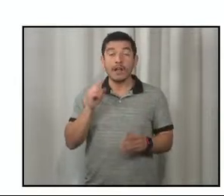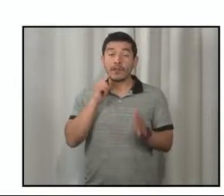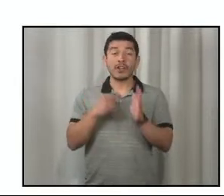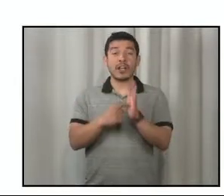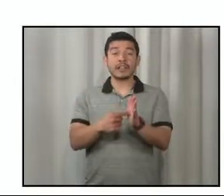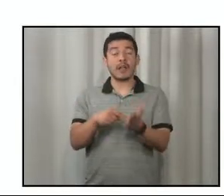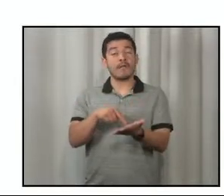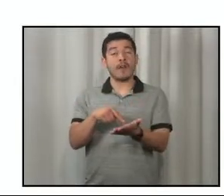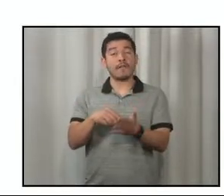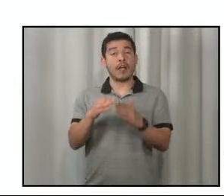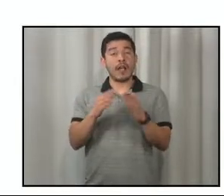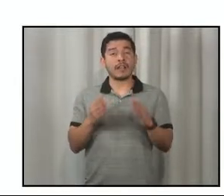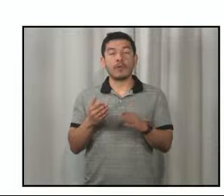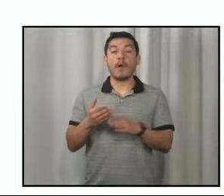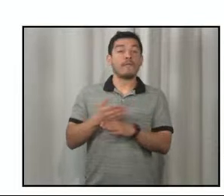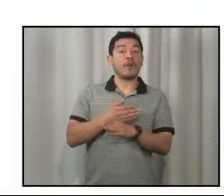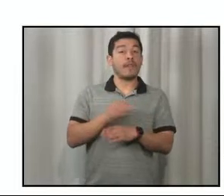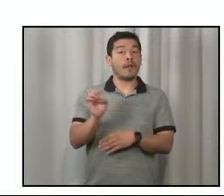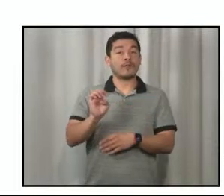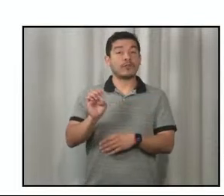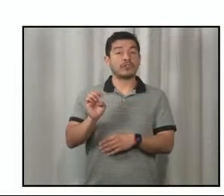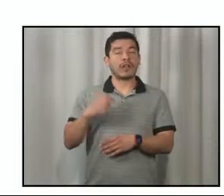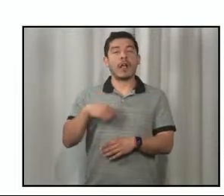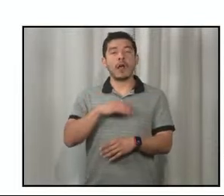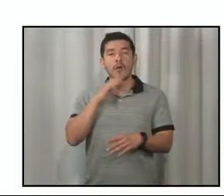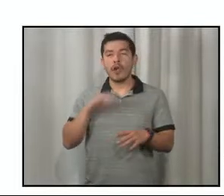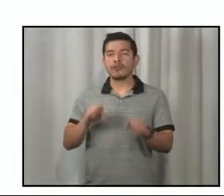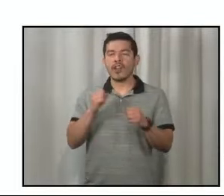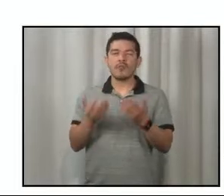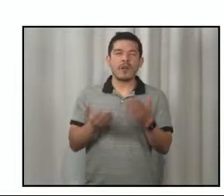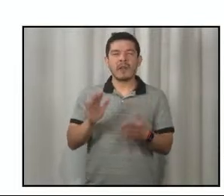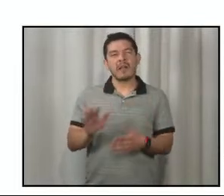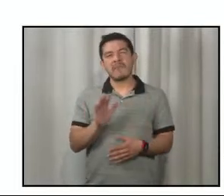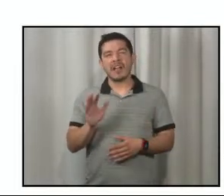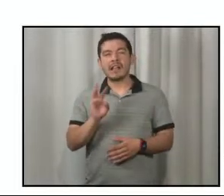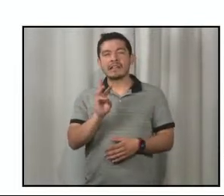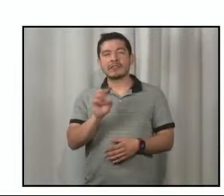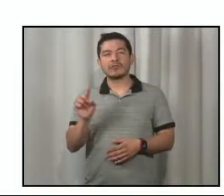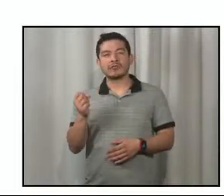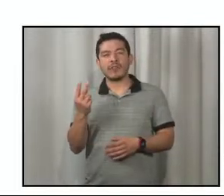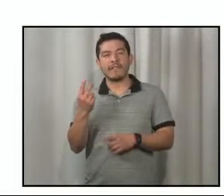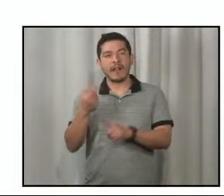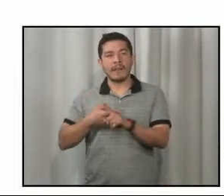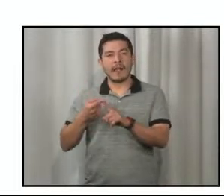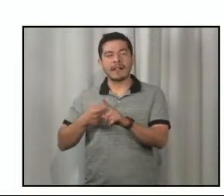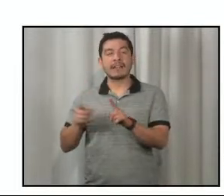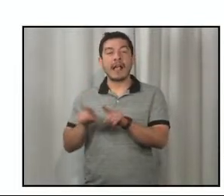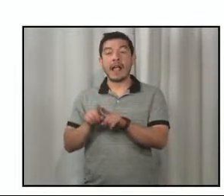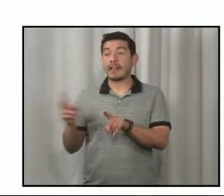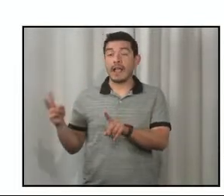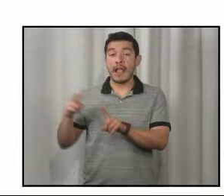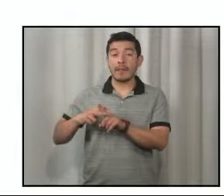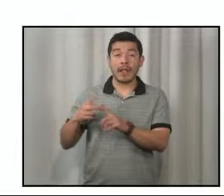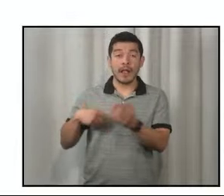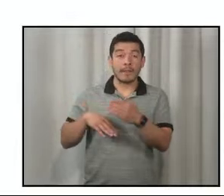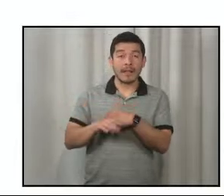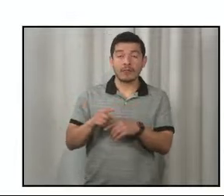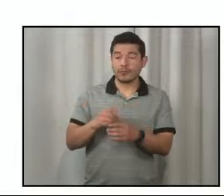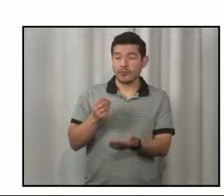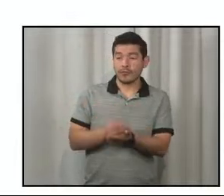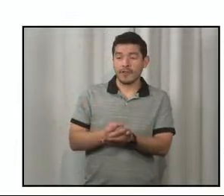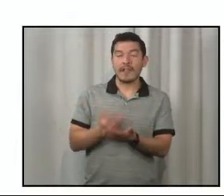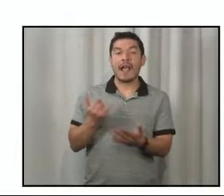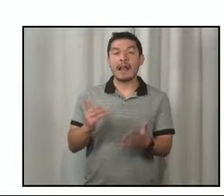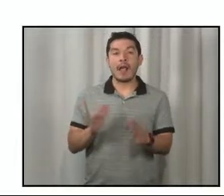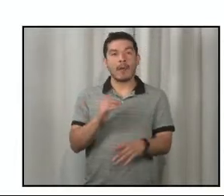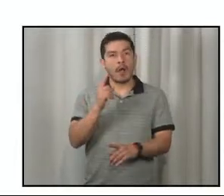housing before the emergency, we would take probably about 6 to 12 months as those came in to approve. Right now, we're averaging about 1 to